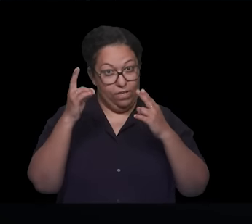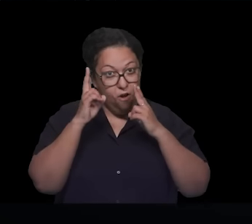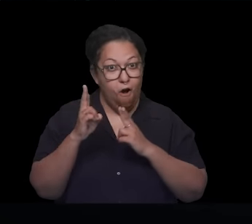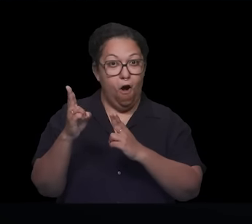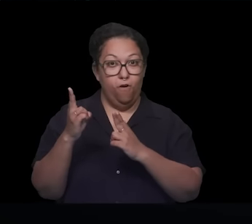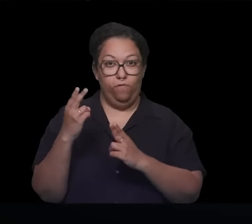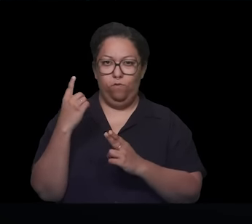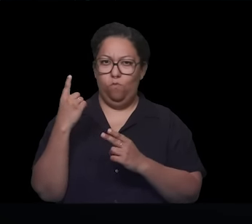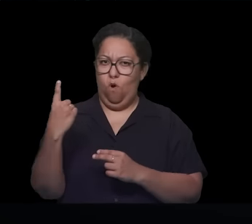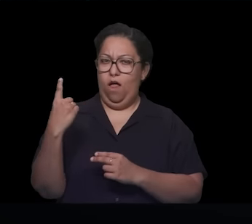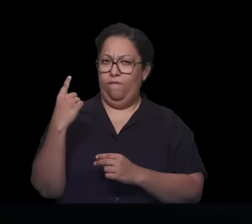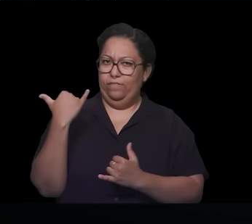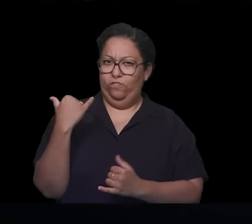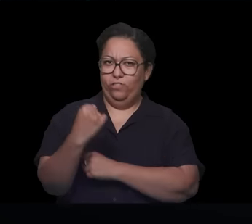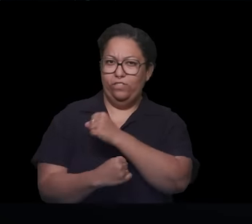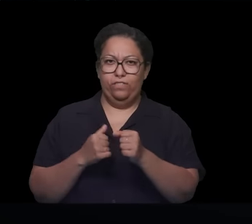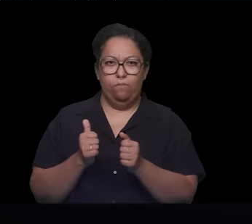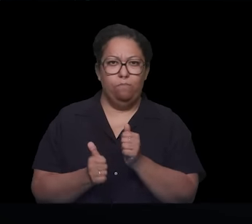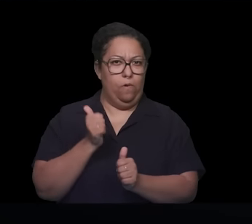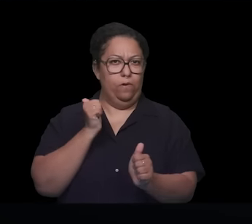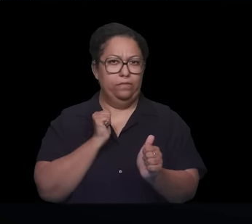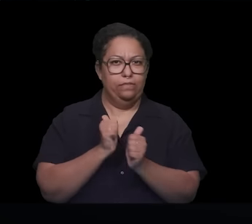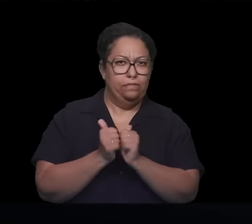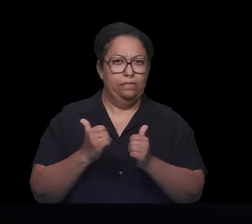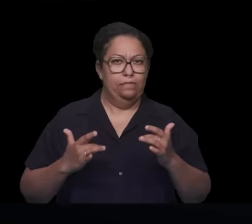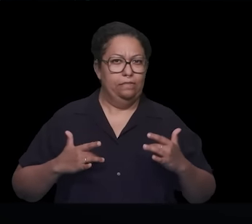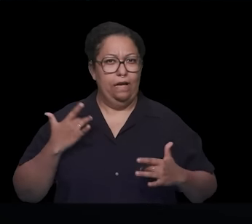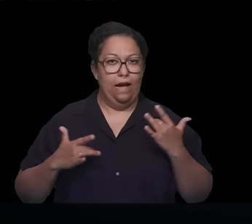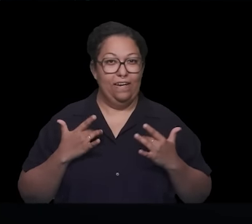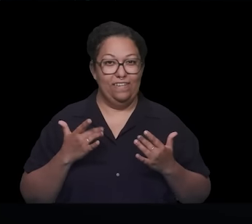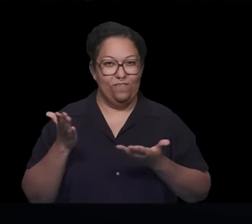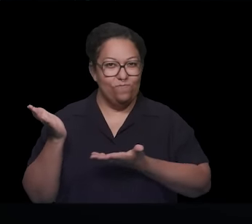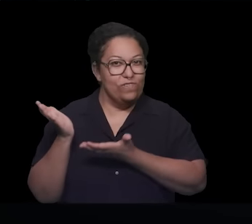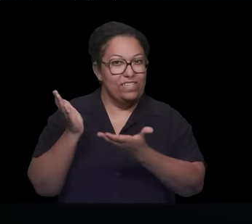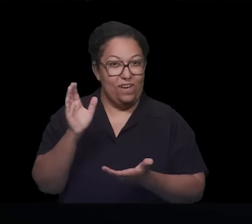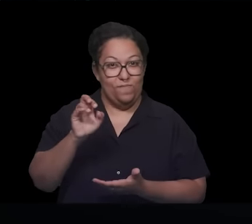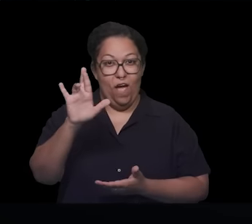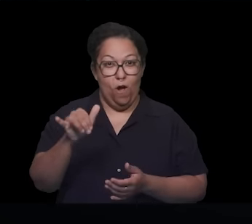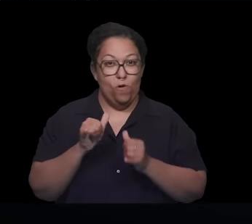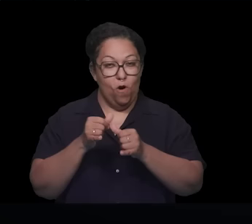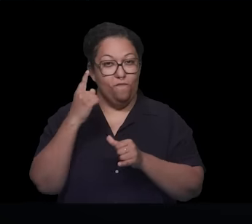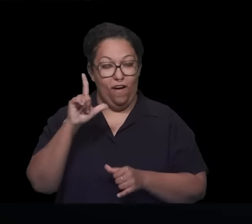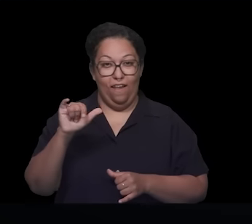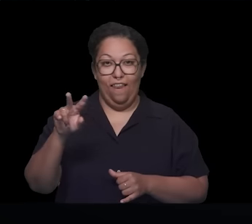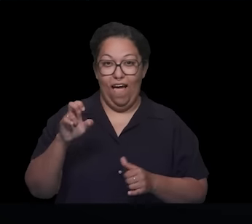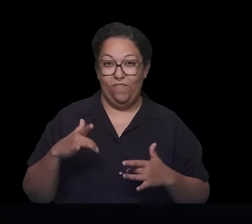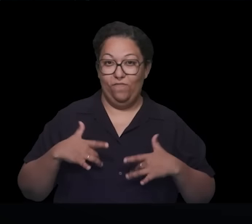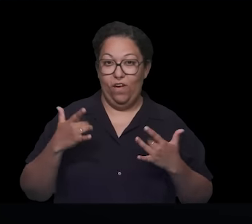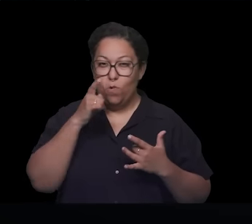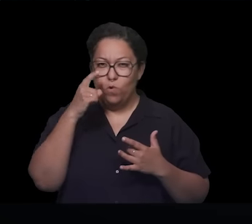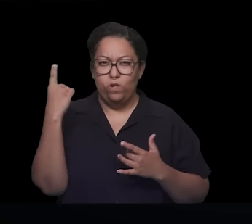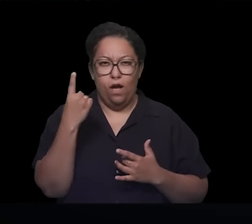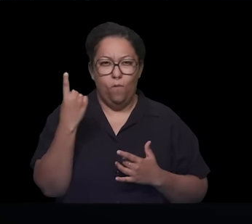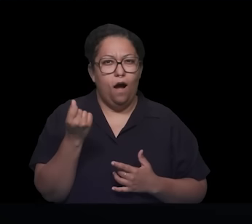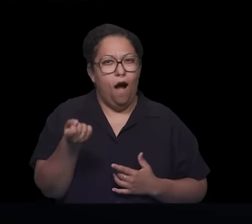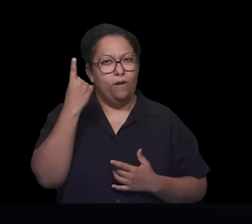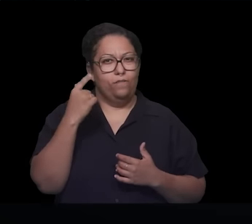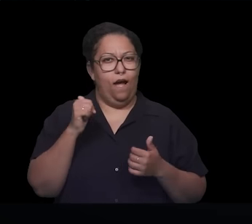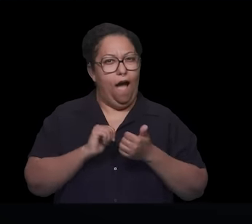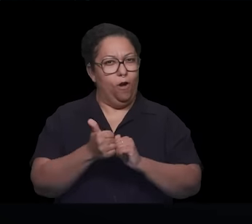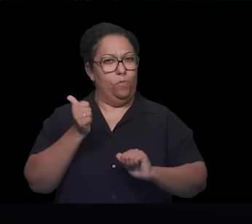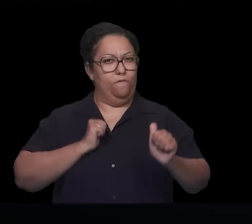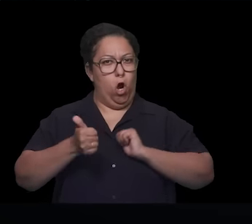In honor of one of this year's most exciting competitions, here to present the Barry Award for live events is someone who